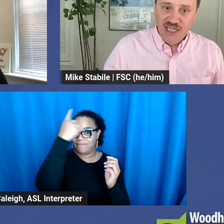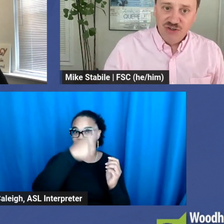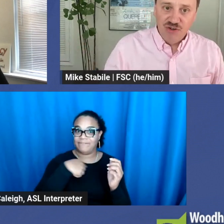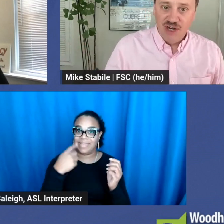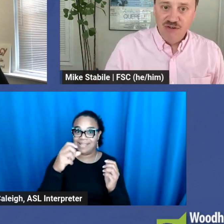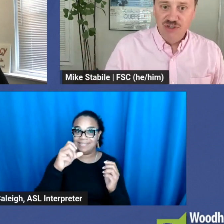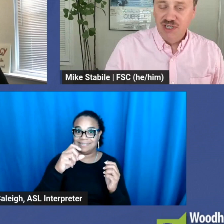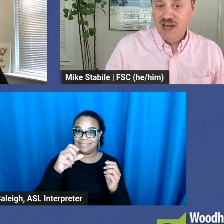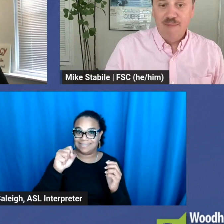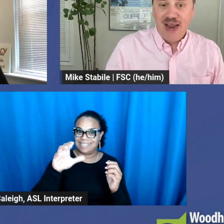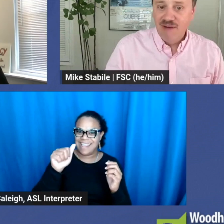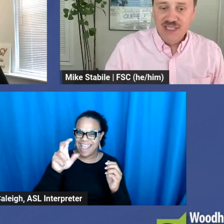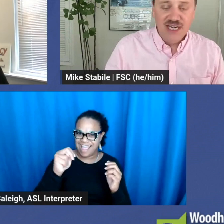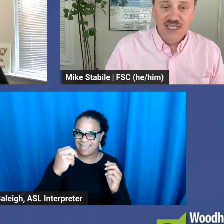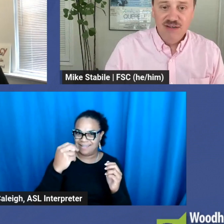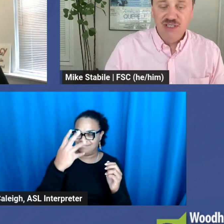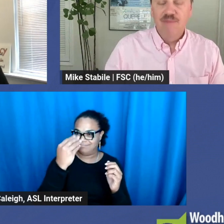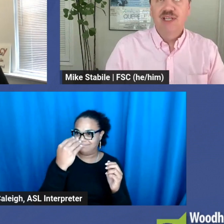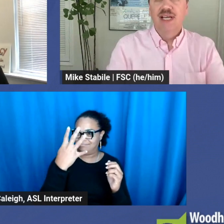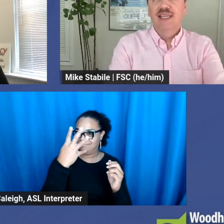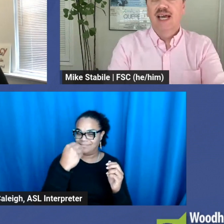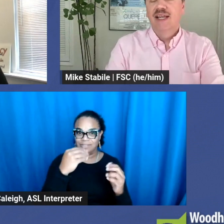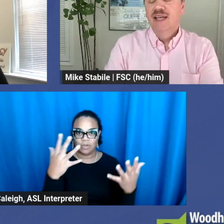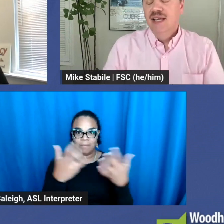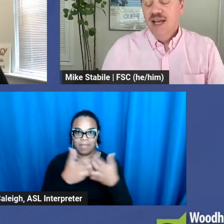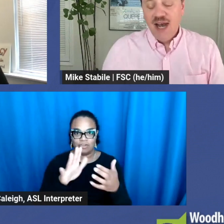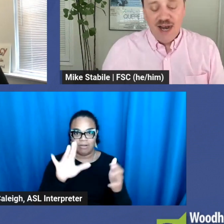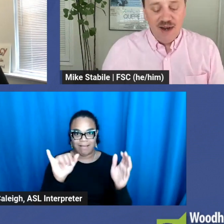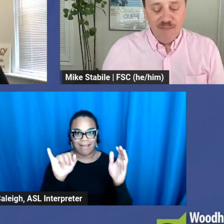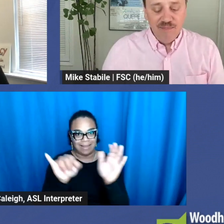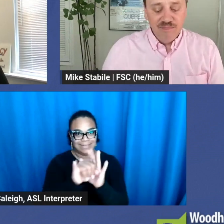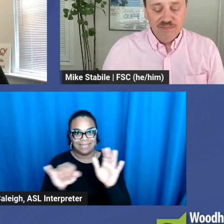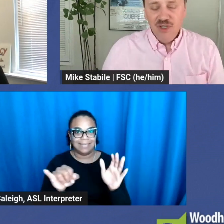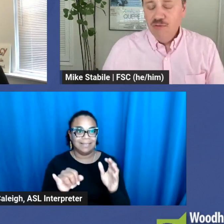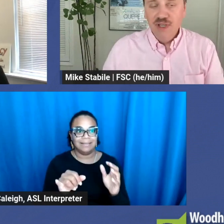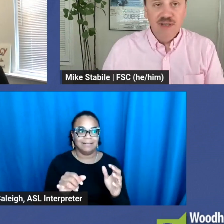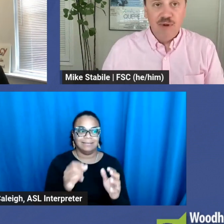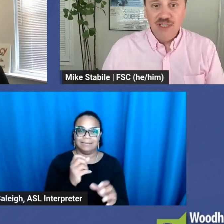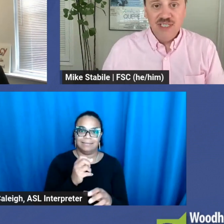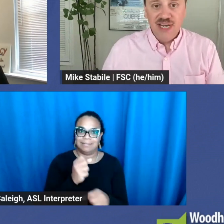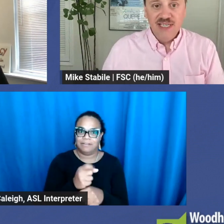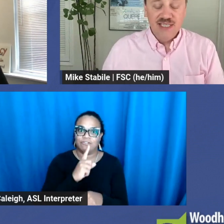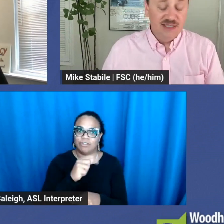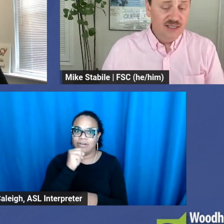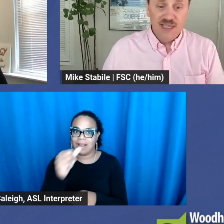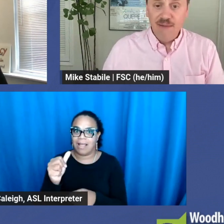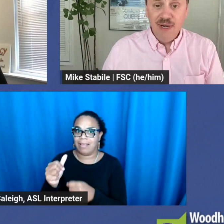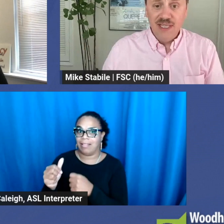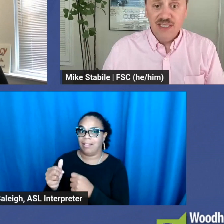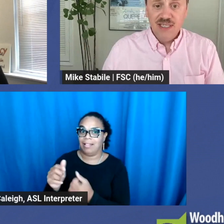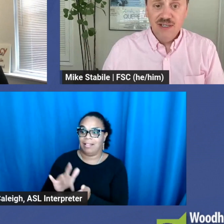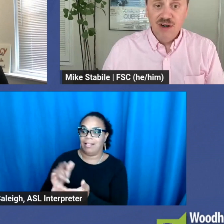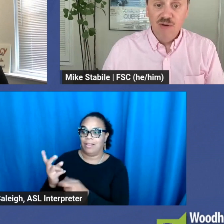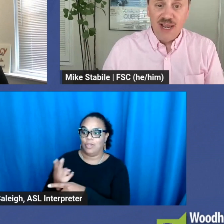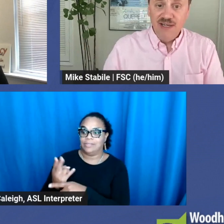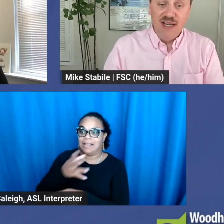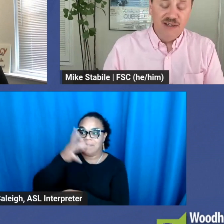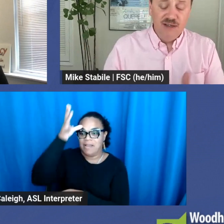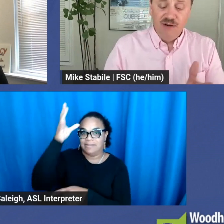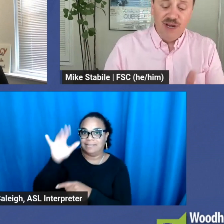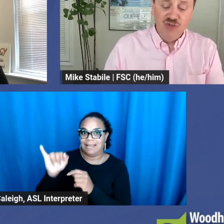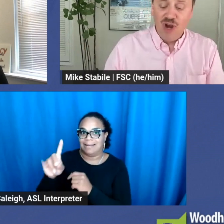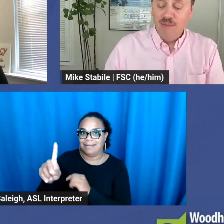your ID, so you're not using like a parent's ID or something like that. The process takes 10 minutes,